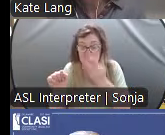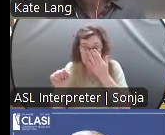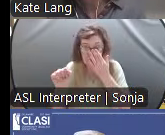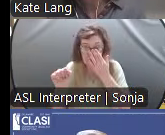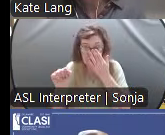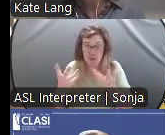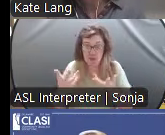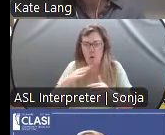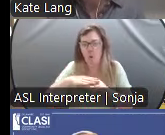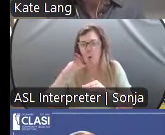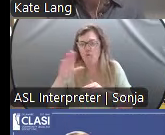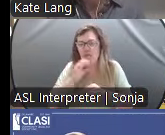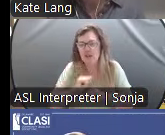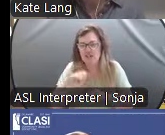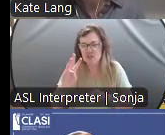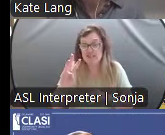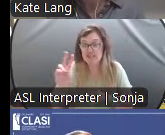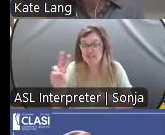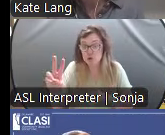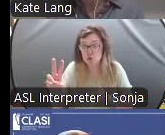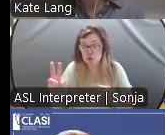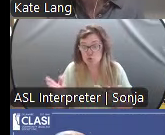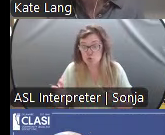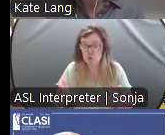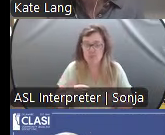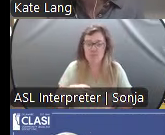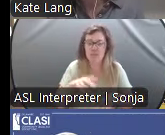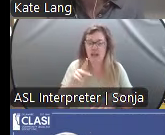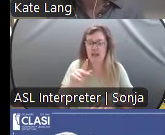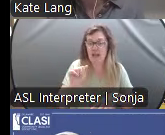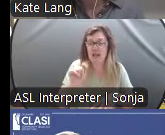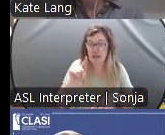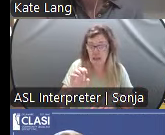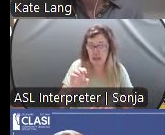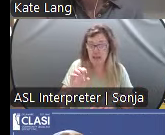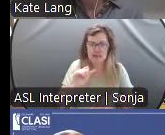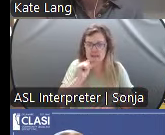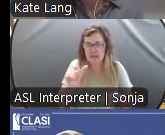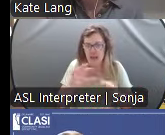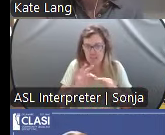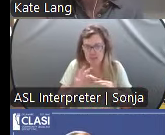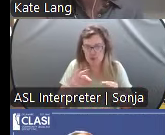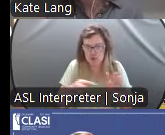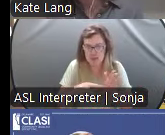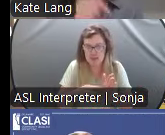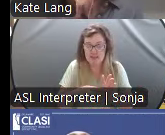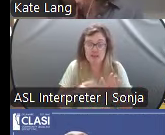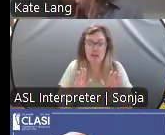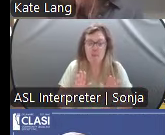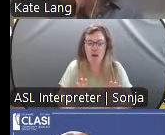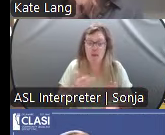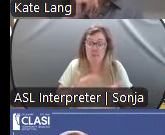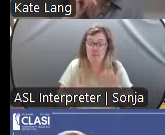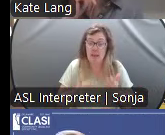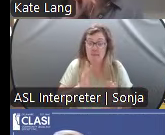over 62. And the one thing that I think, the one example that Kate didn't mention, which I think is even harder to spot, is you might